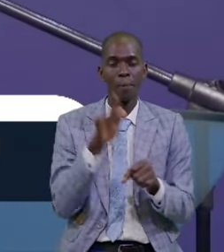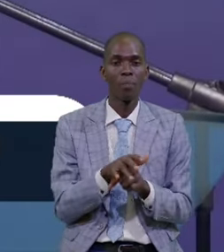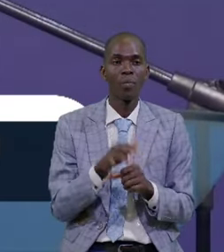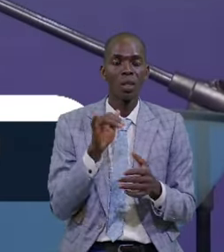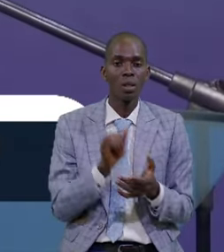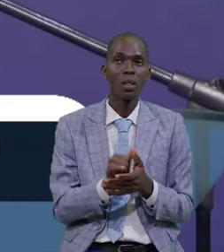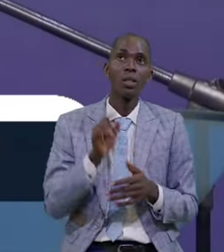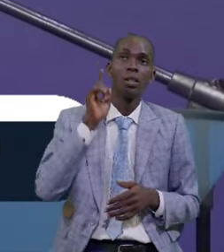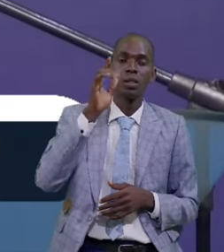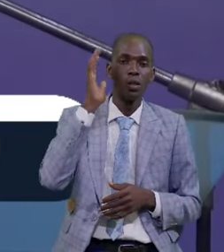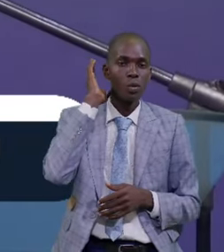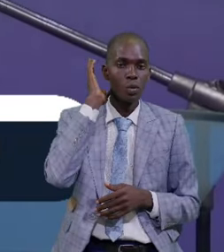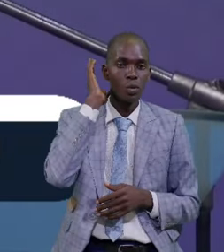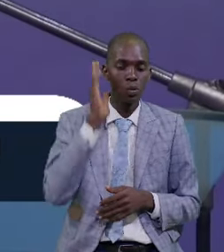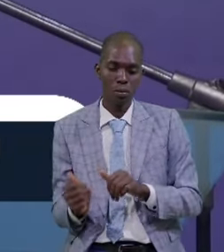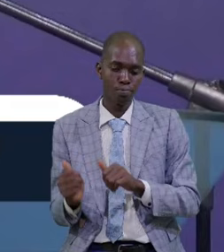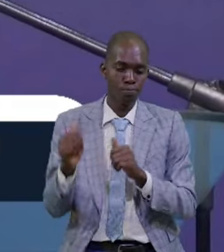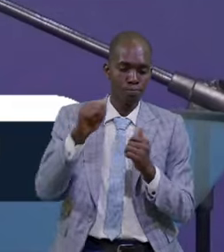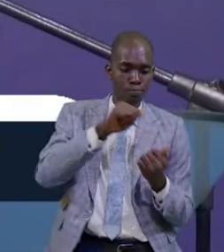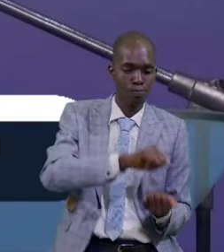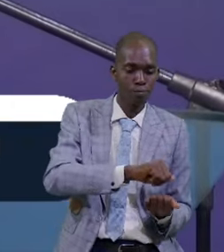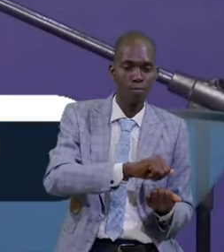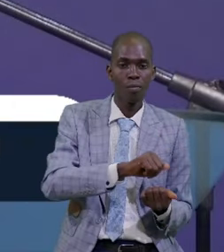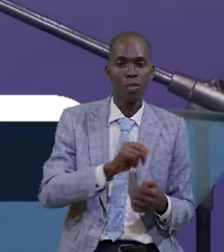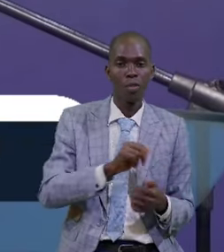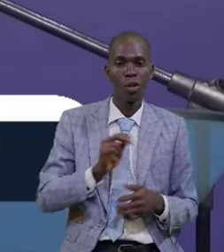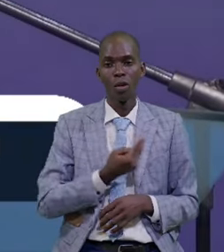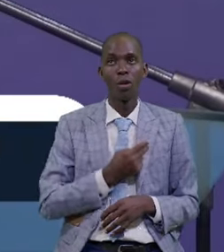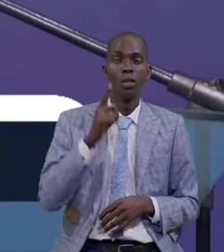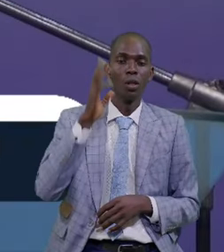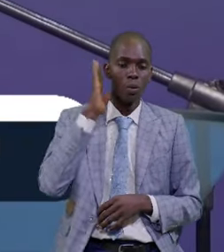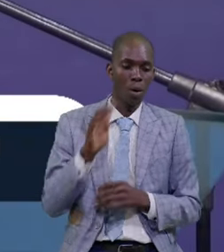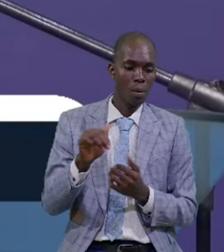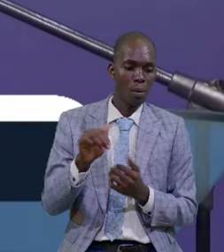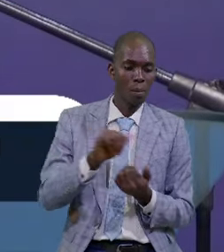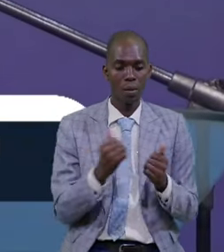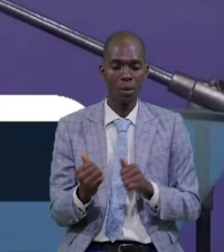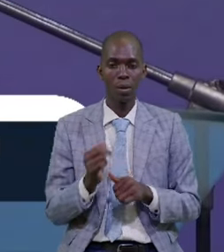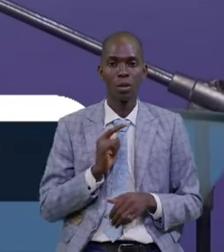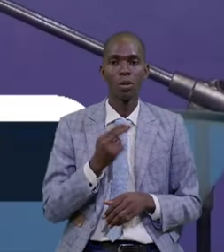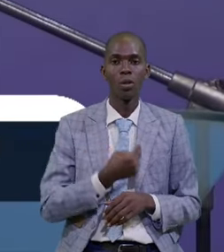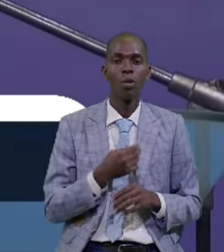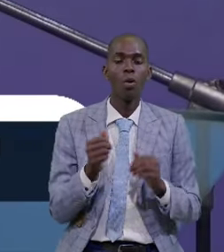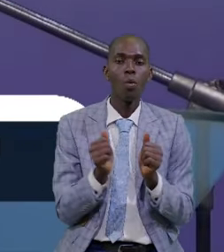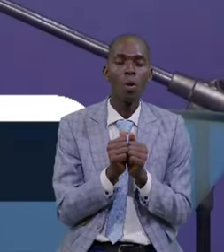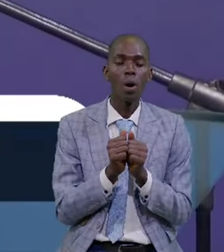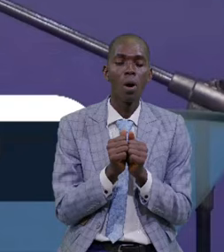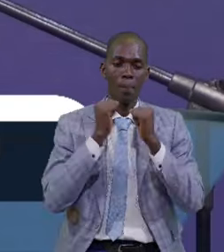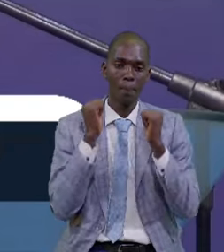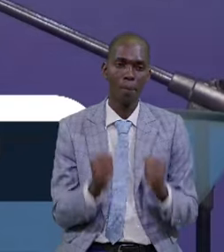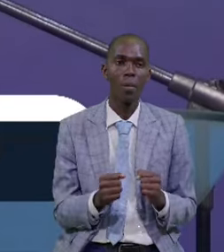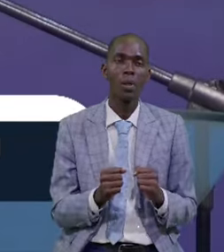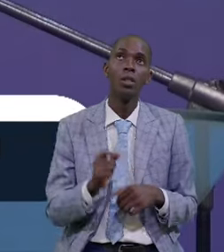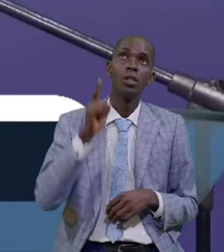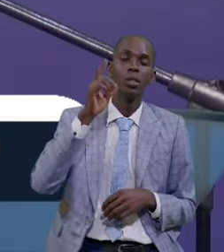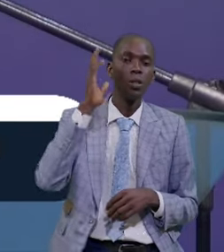will immerse us. He will baptize us with power. He will make